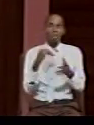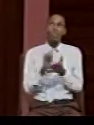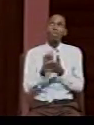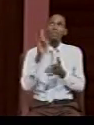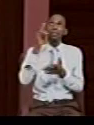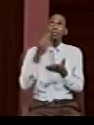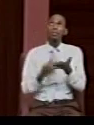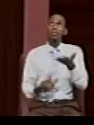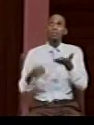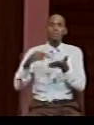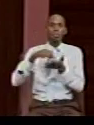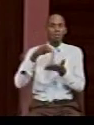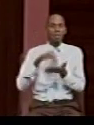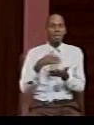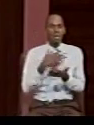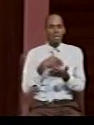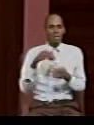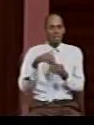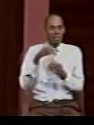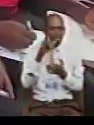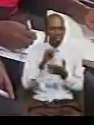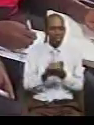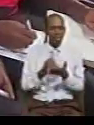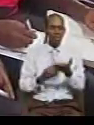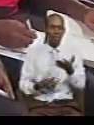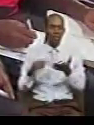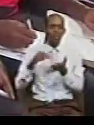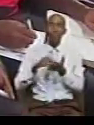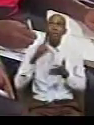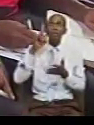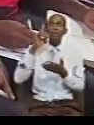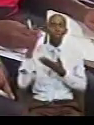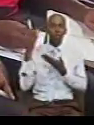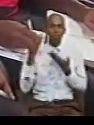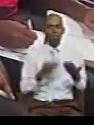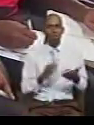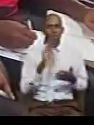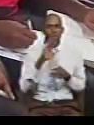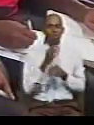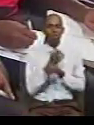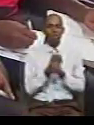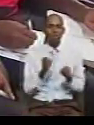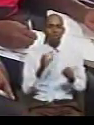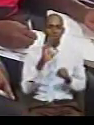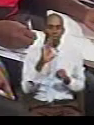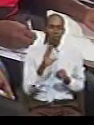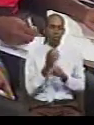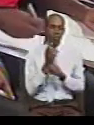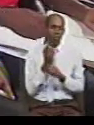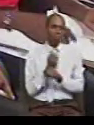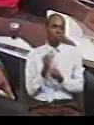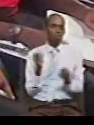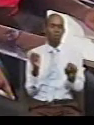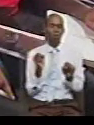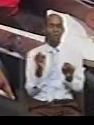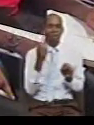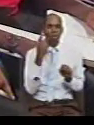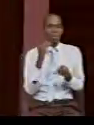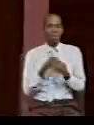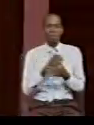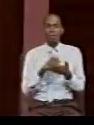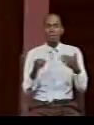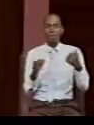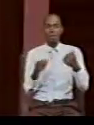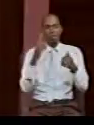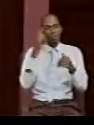that resurrection he brought your salvation, your justification. Look at verse 10. For with